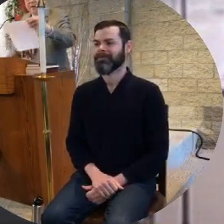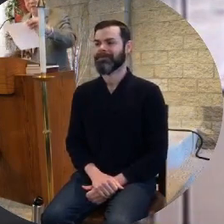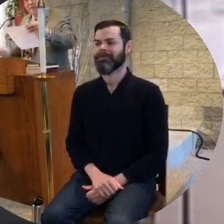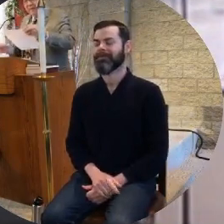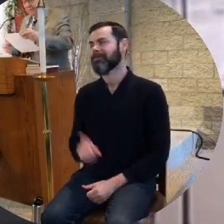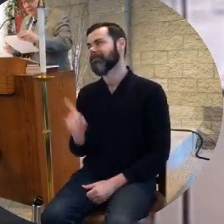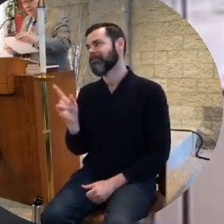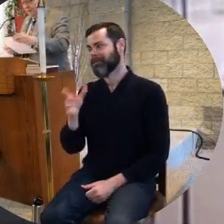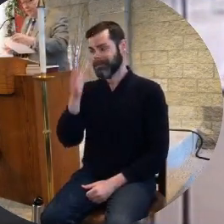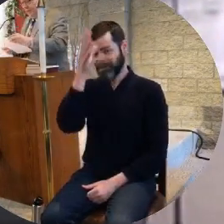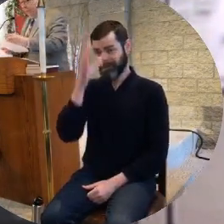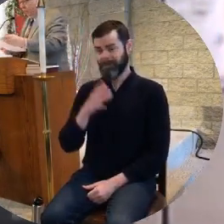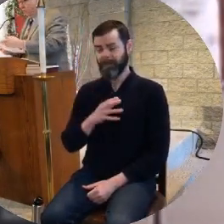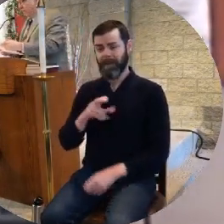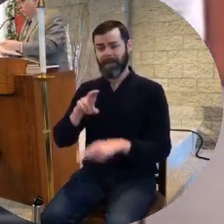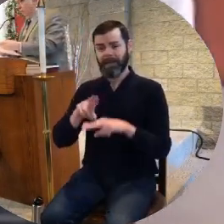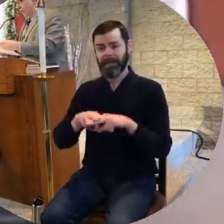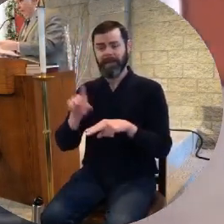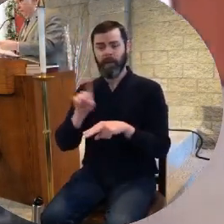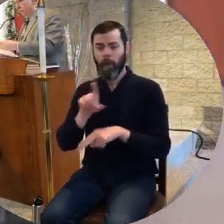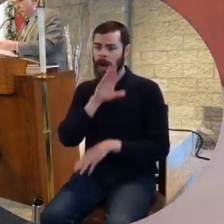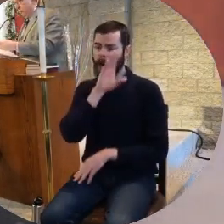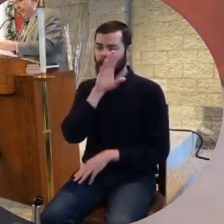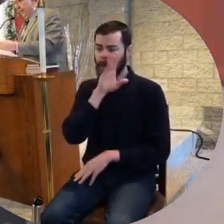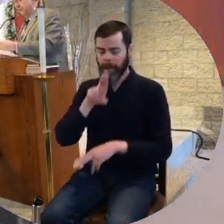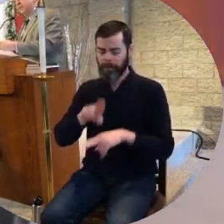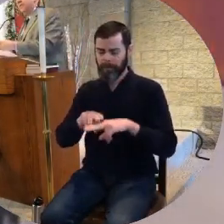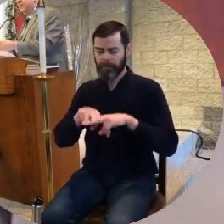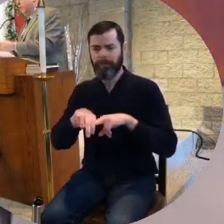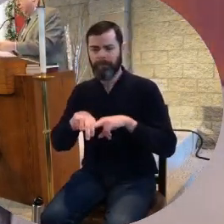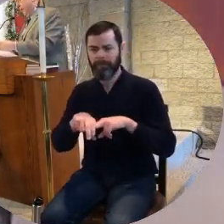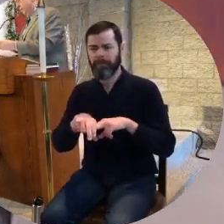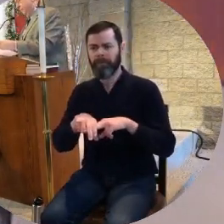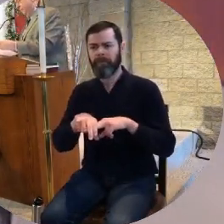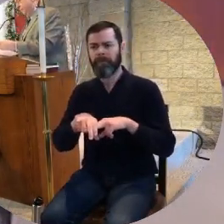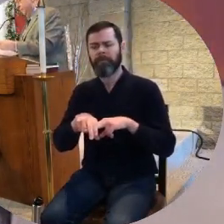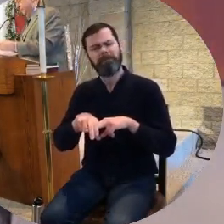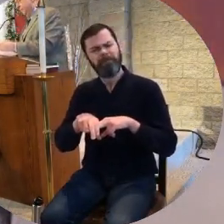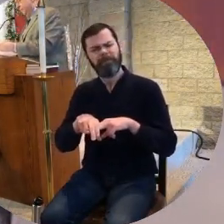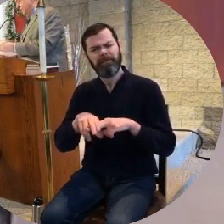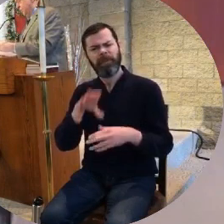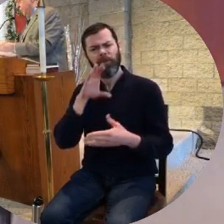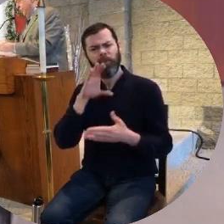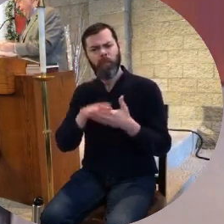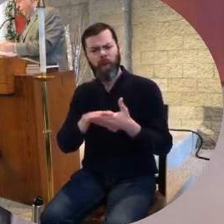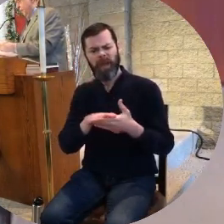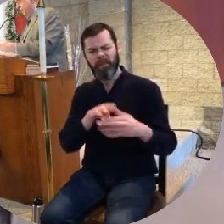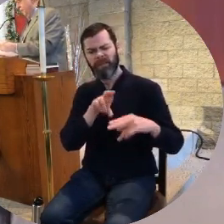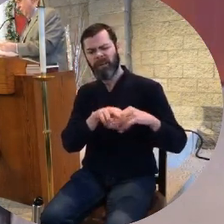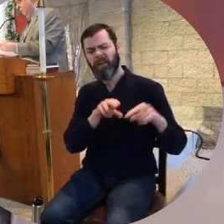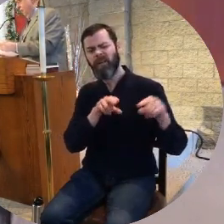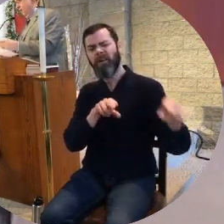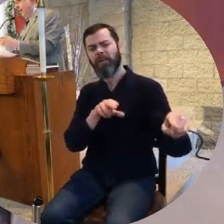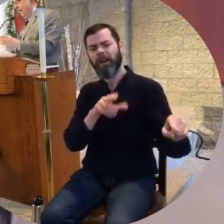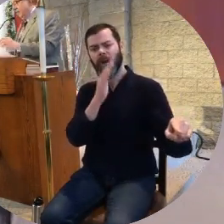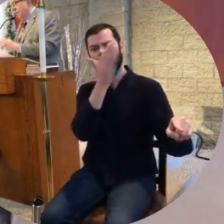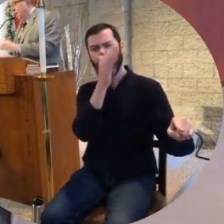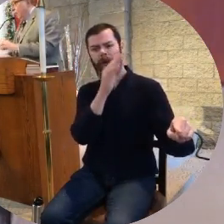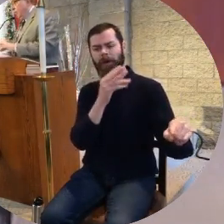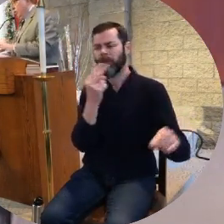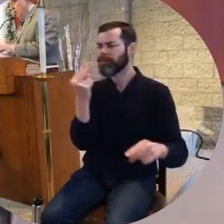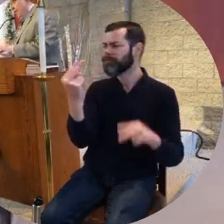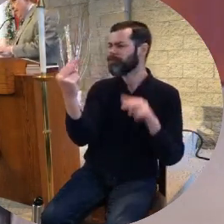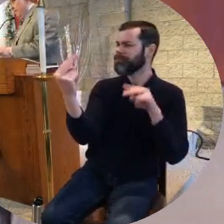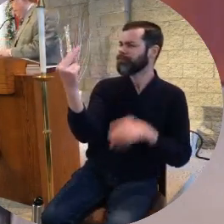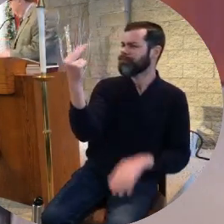A man was sitting on the edge of the bed watching his wife, who was looking at herself in the mirror. Since her birthday was not far off, he asked